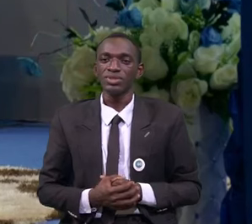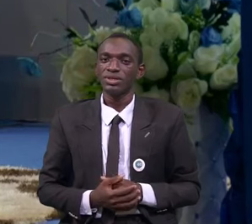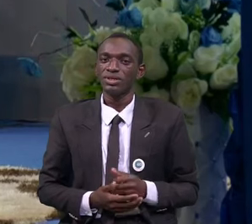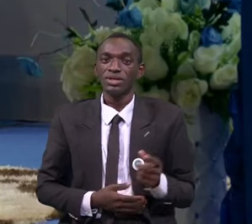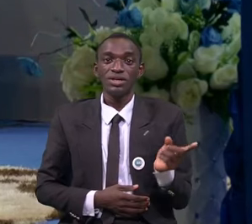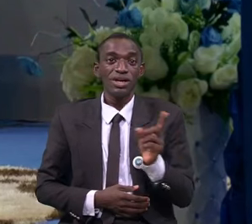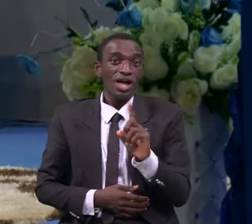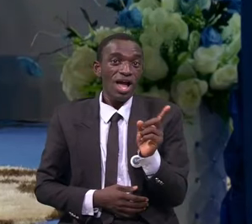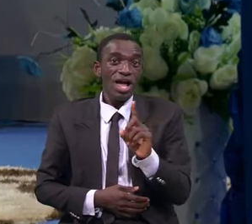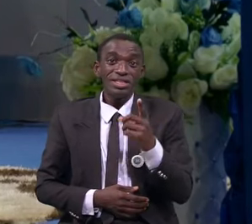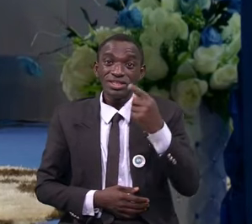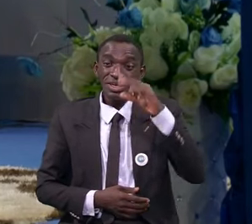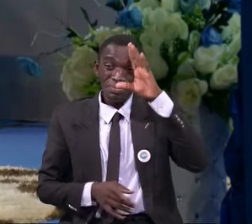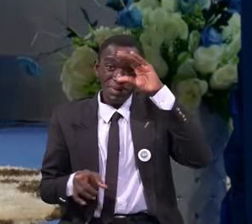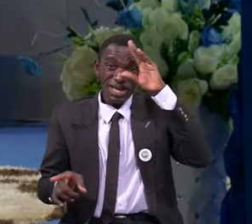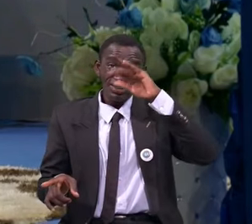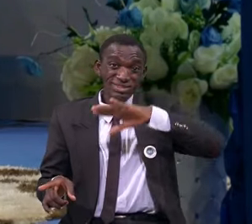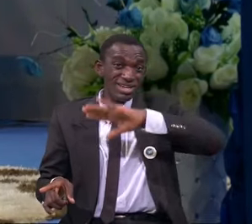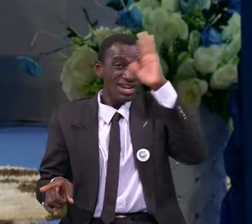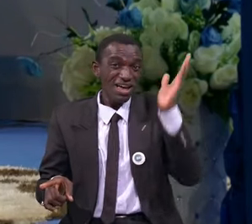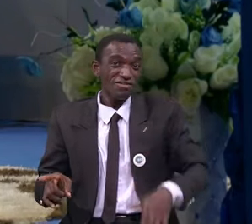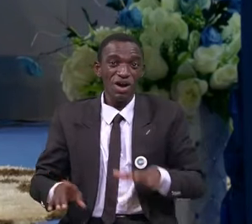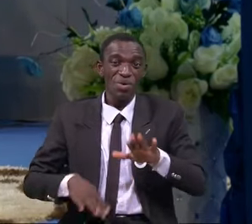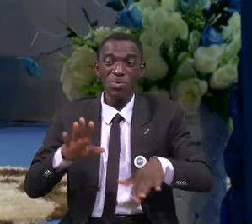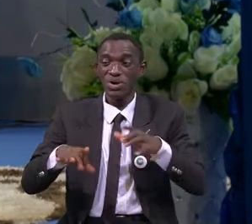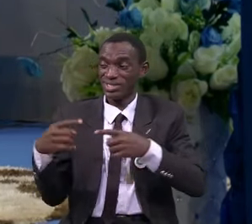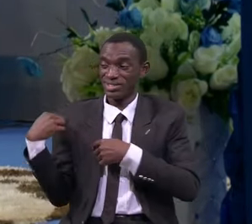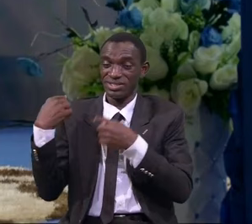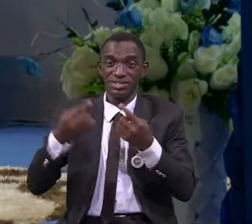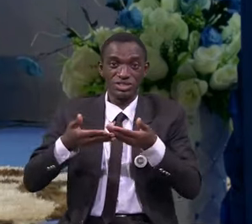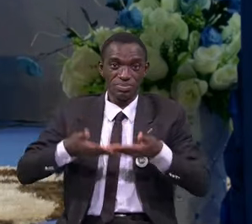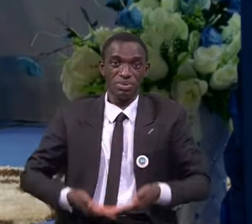The man had never walked since he was born.